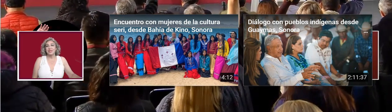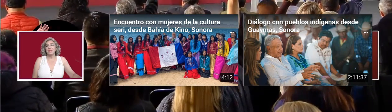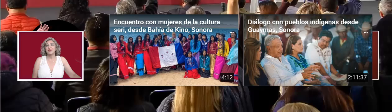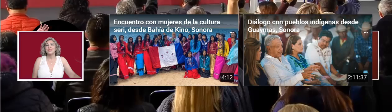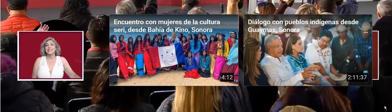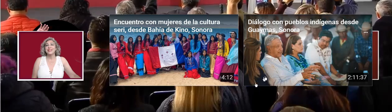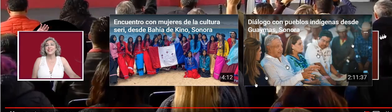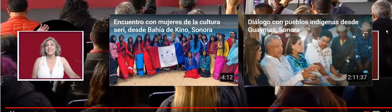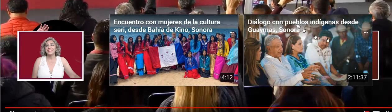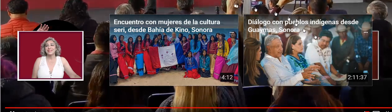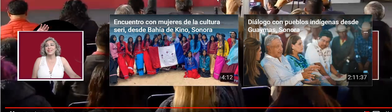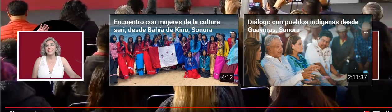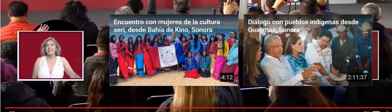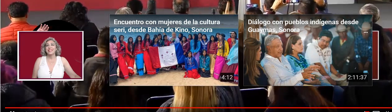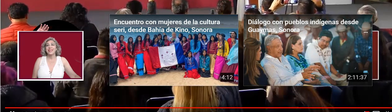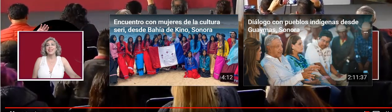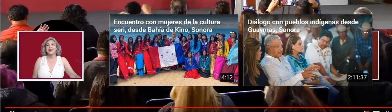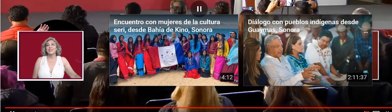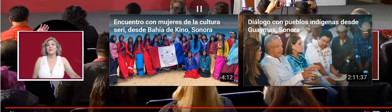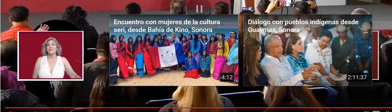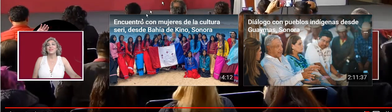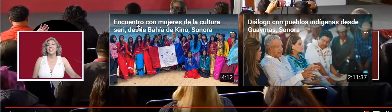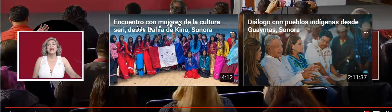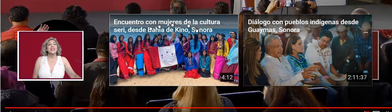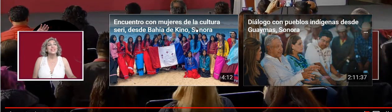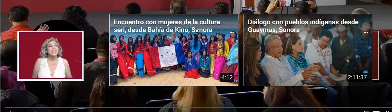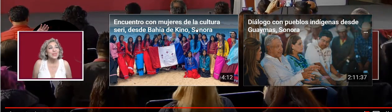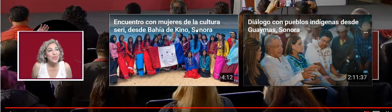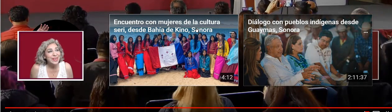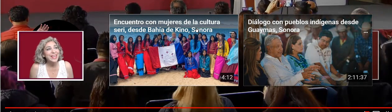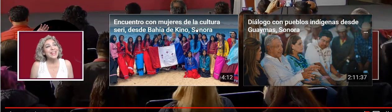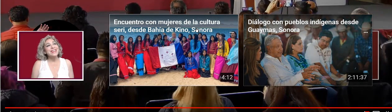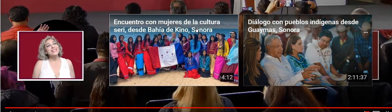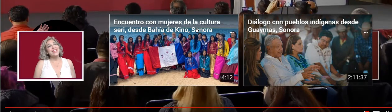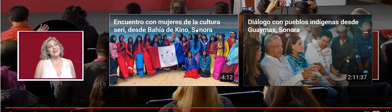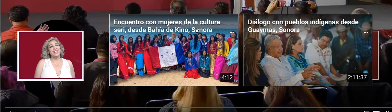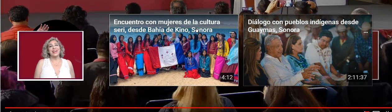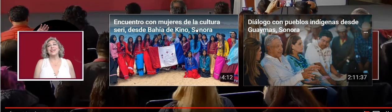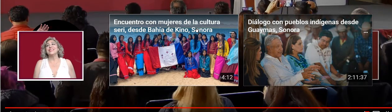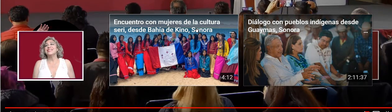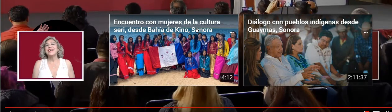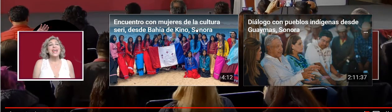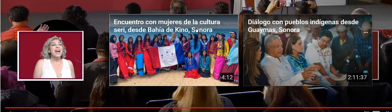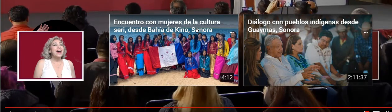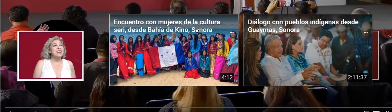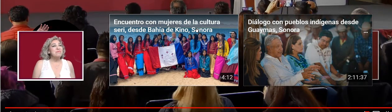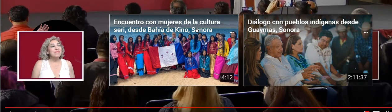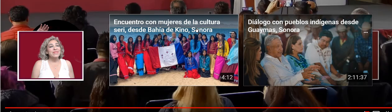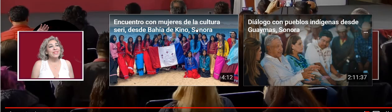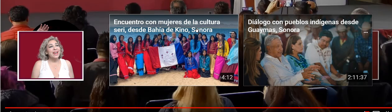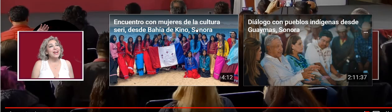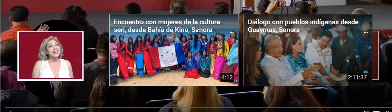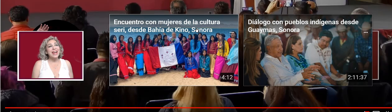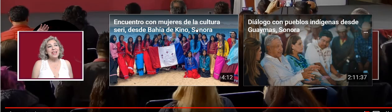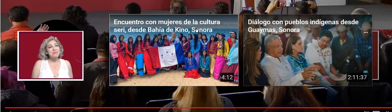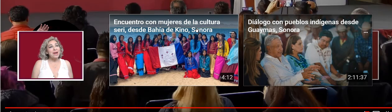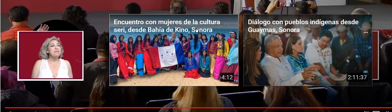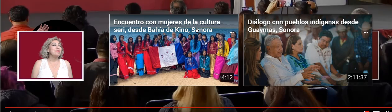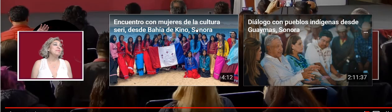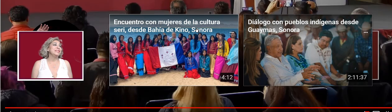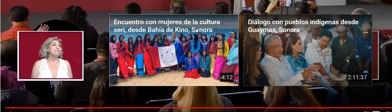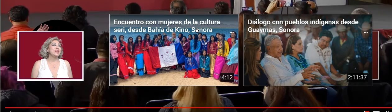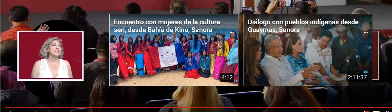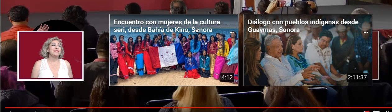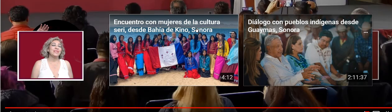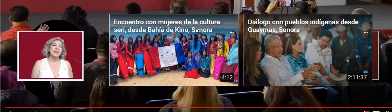tomorrow we'll see each other thank you so it ended there you guys I am